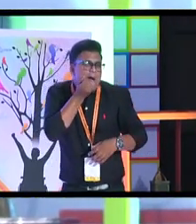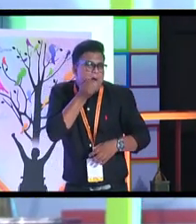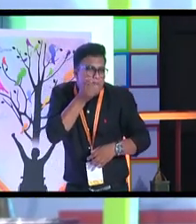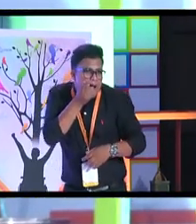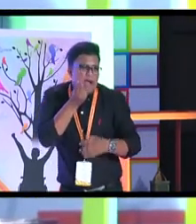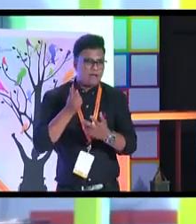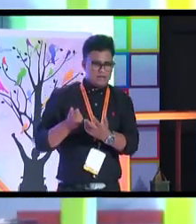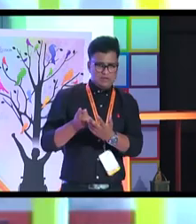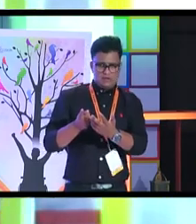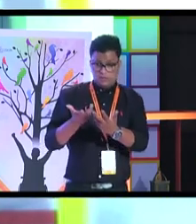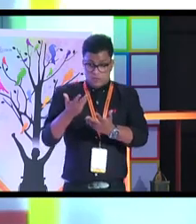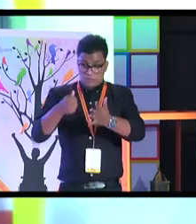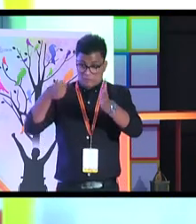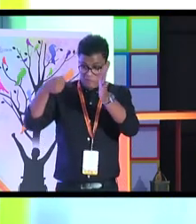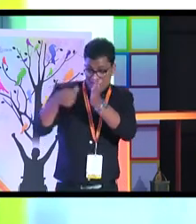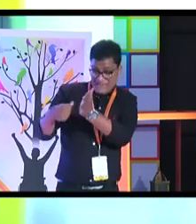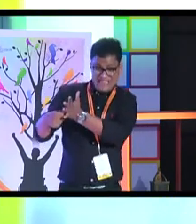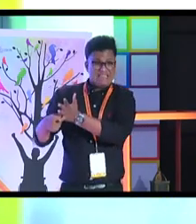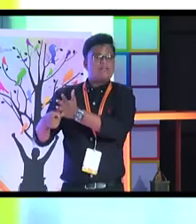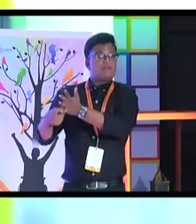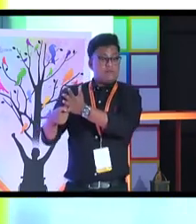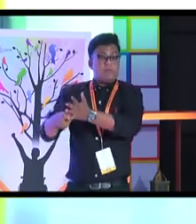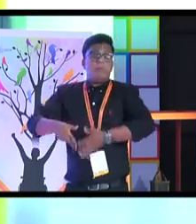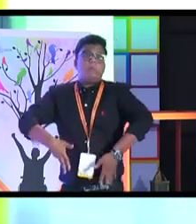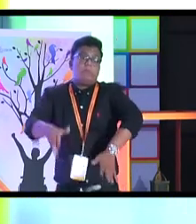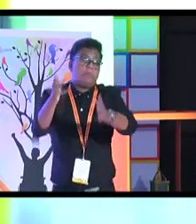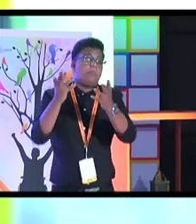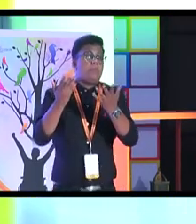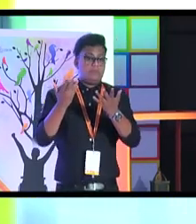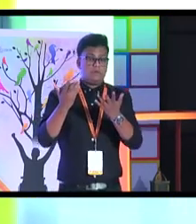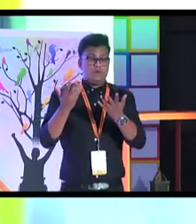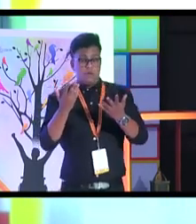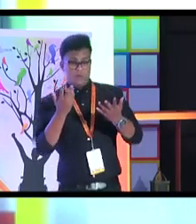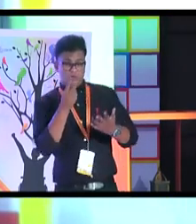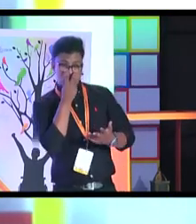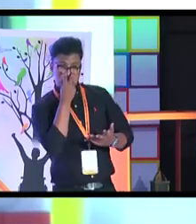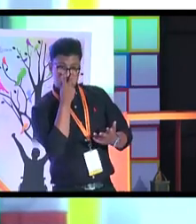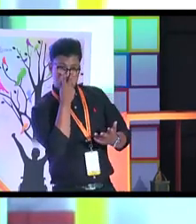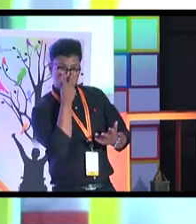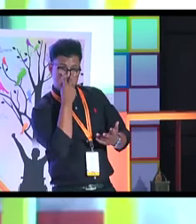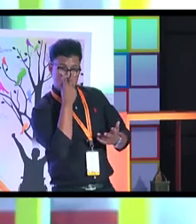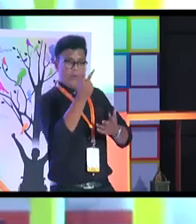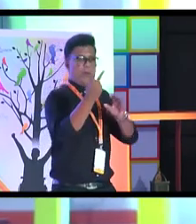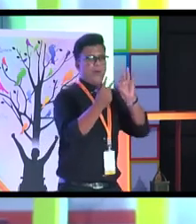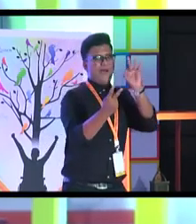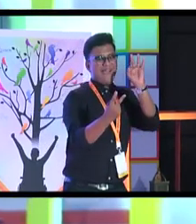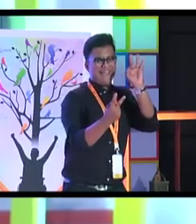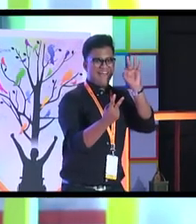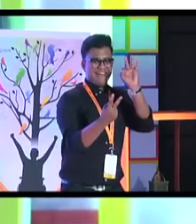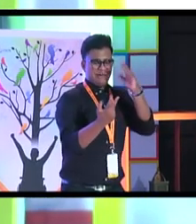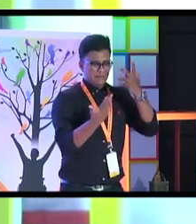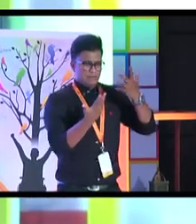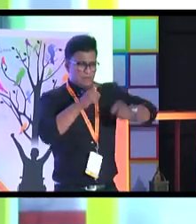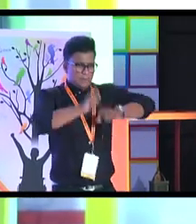way to go ahead. So one is that, you know, they're very visual skills, so individuals find that